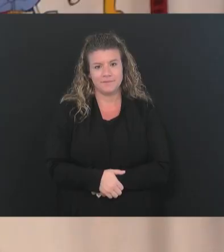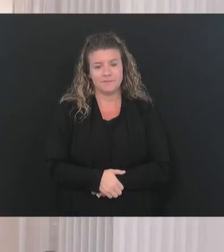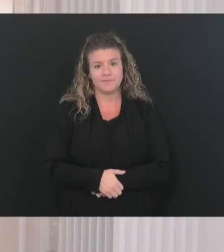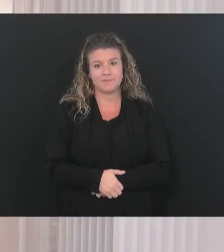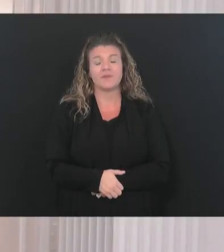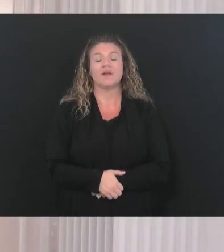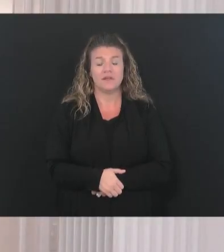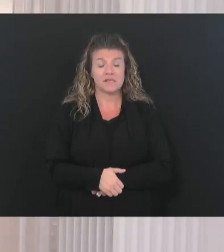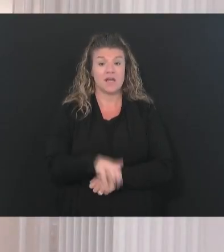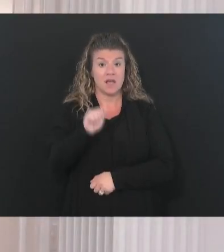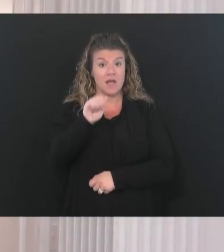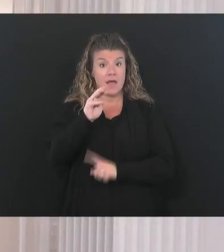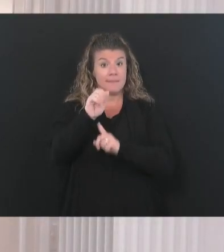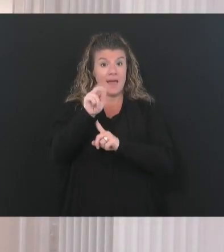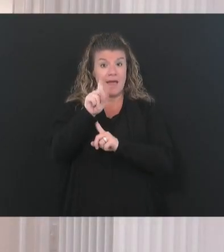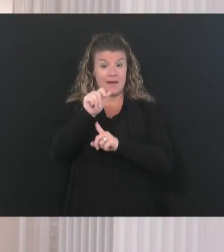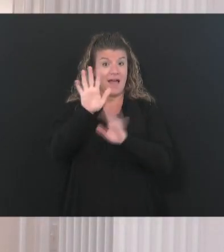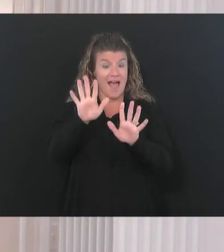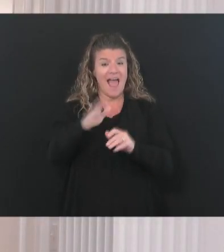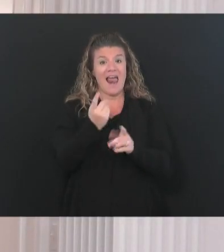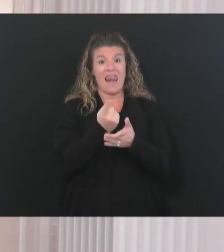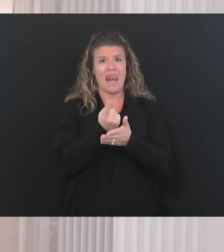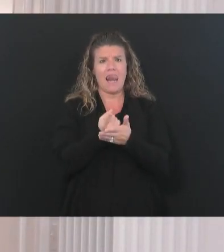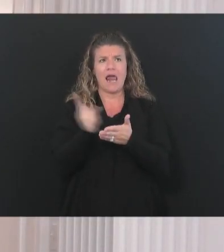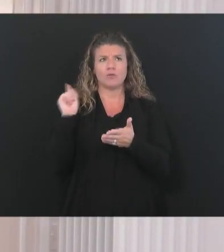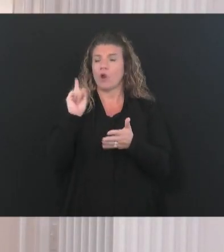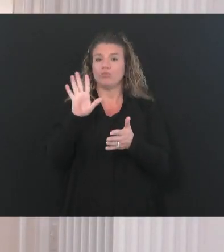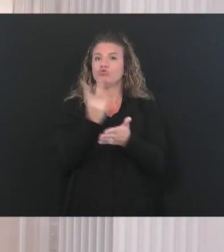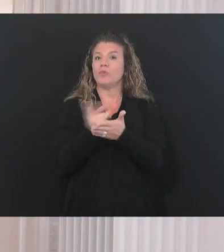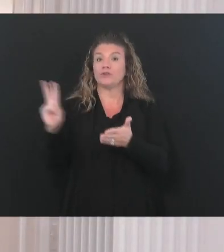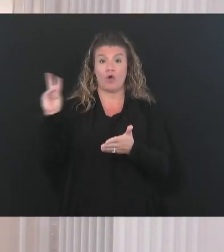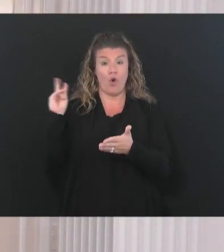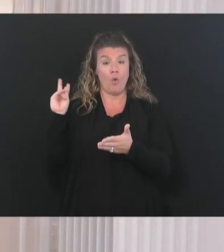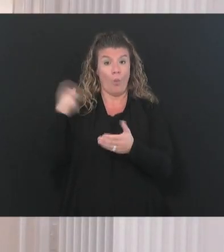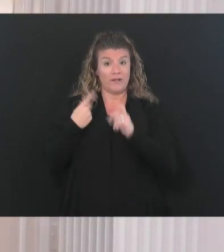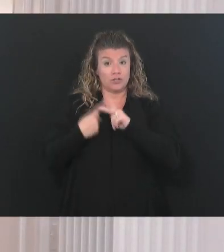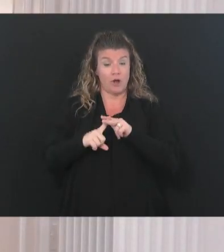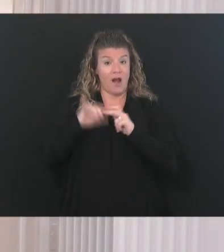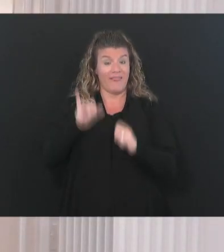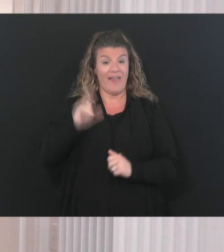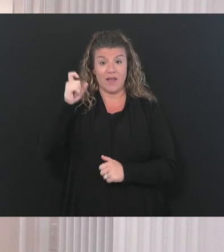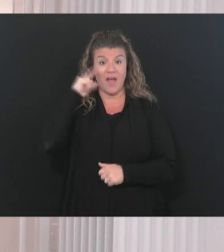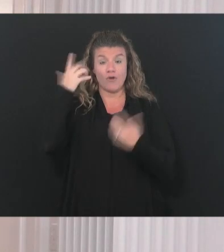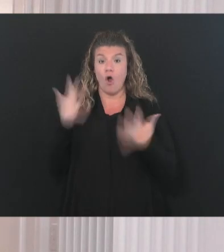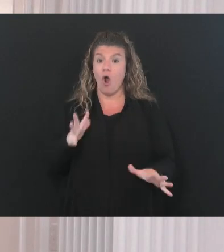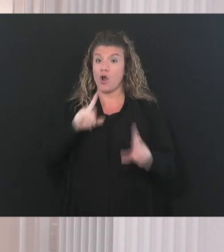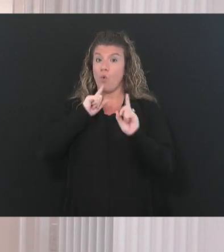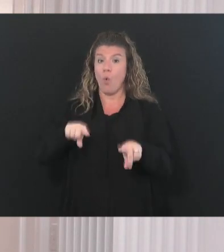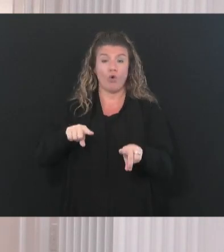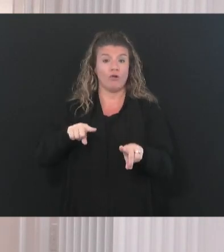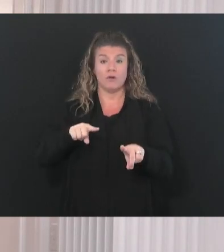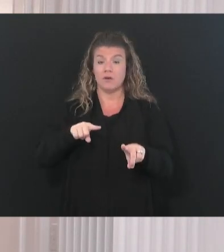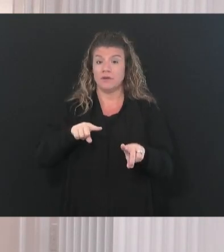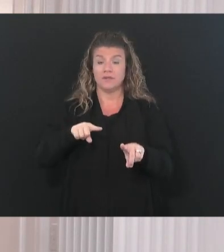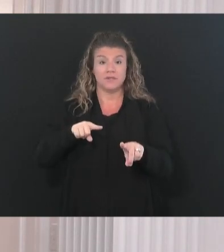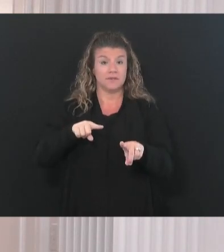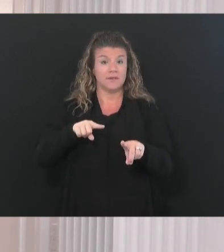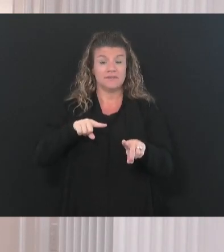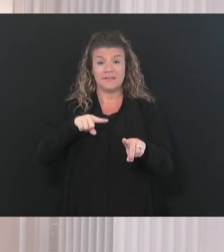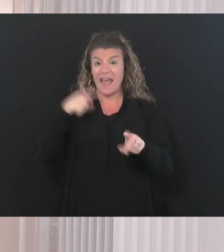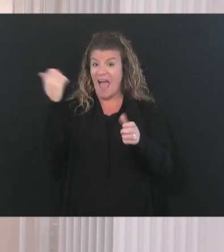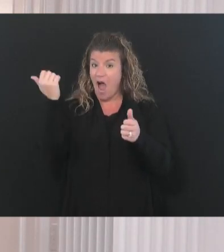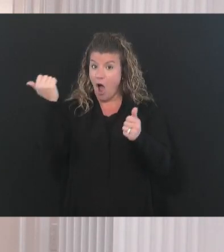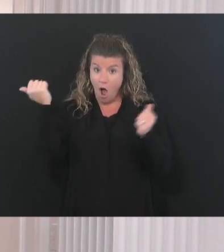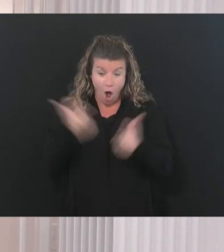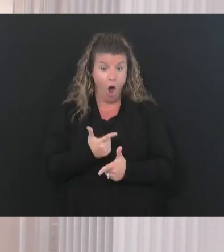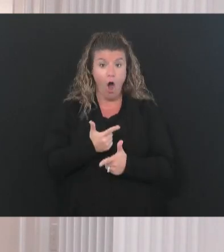So Amanda, last week, the governor, 2 weeks ago actually, as we began to stand this up, the governor had already ordered that every impediment to unemployment